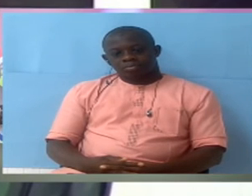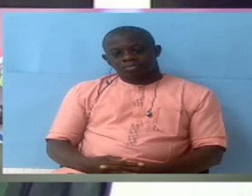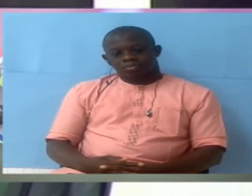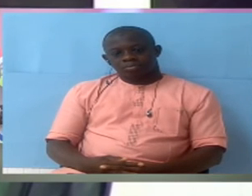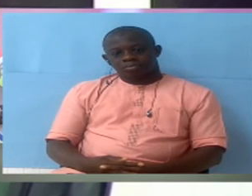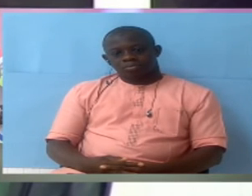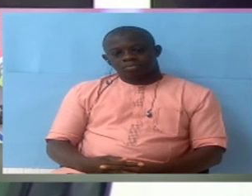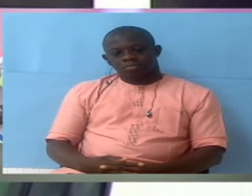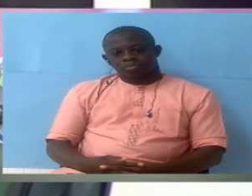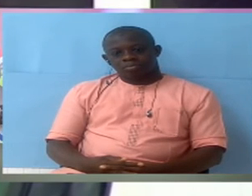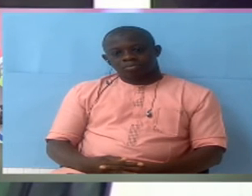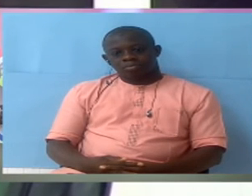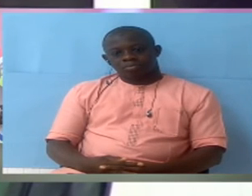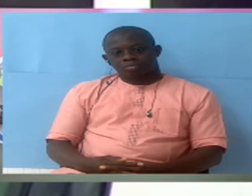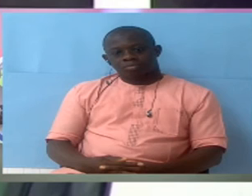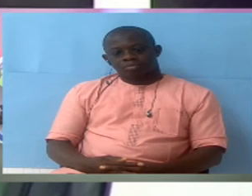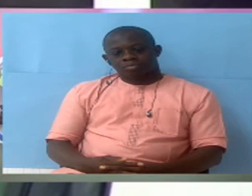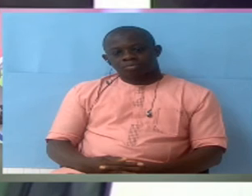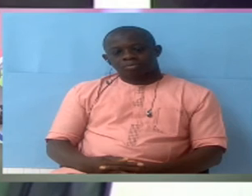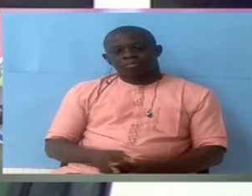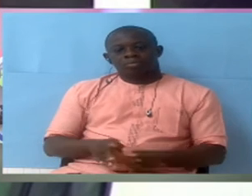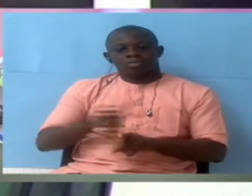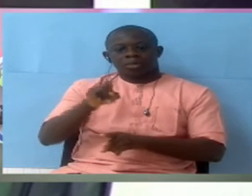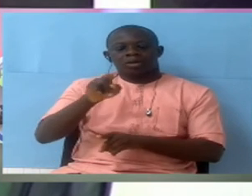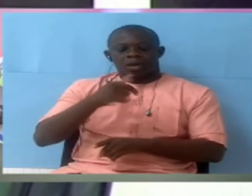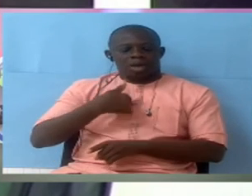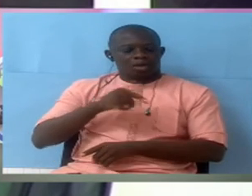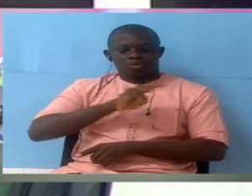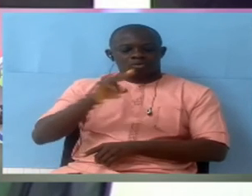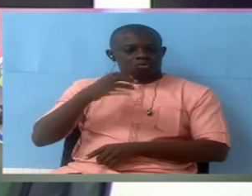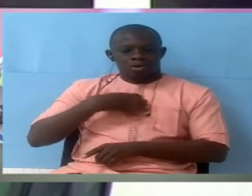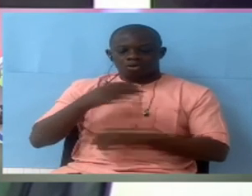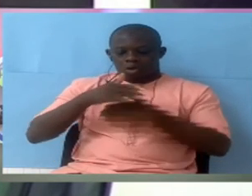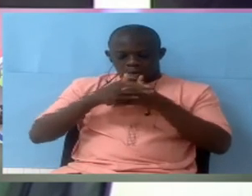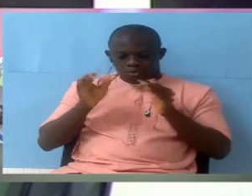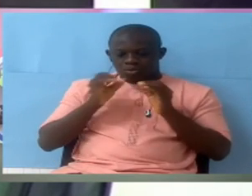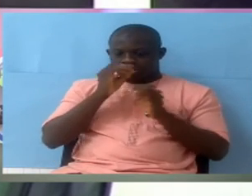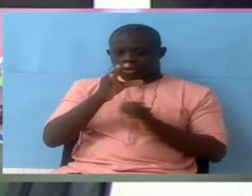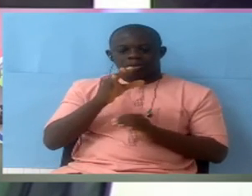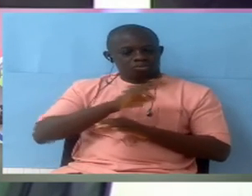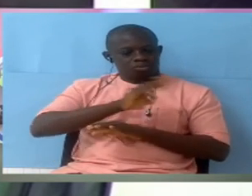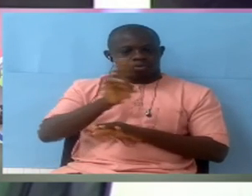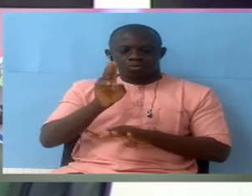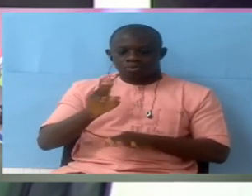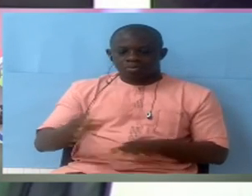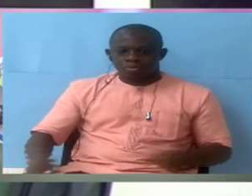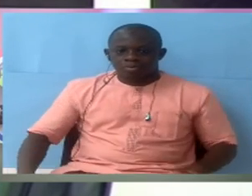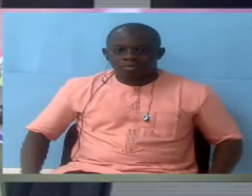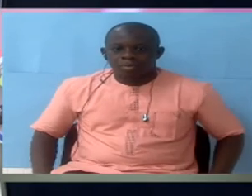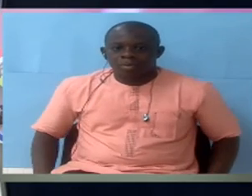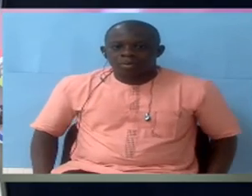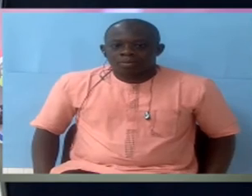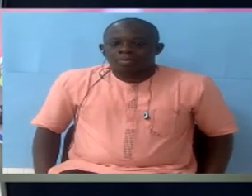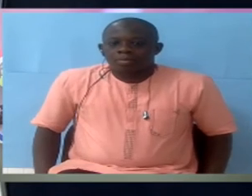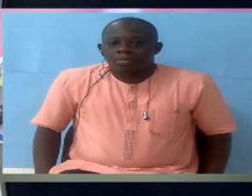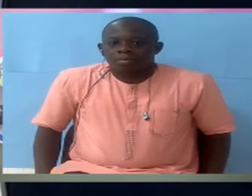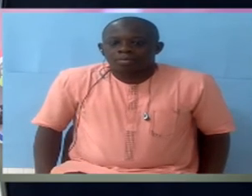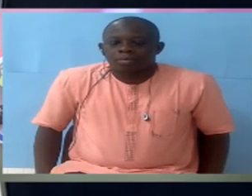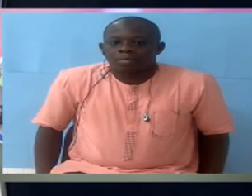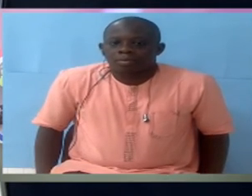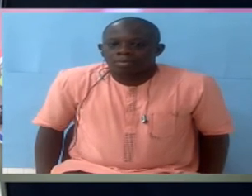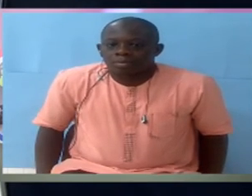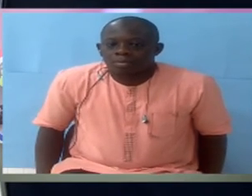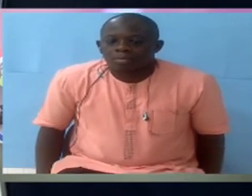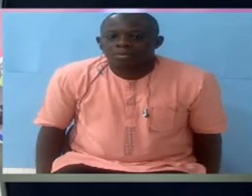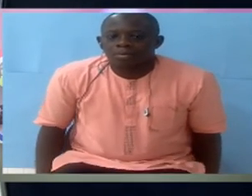That one I don't want to disclose it. Bobu mom buguma ko fe wax. Mr. Chairman, you have that